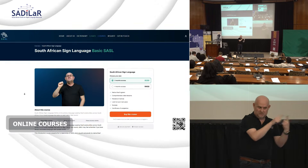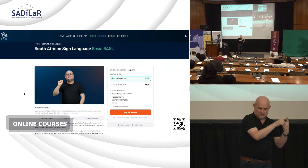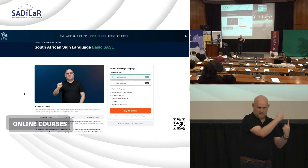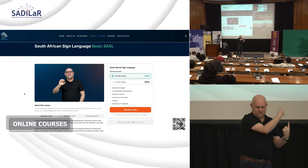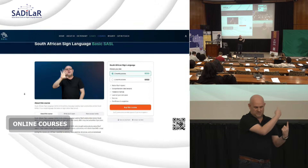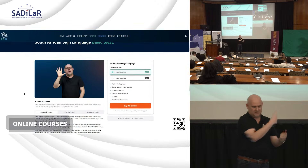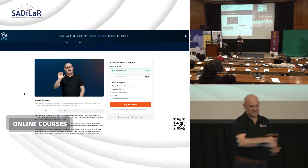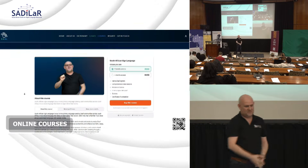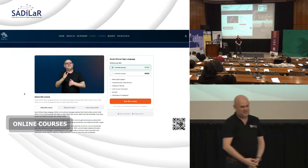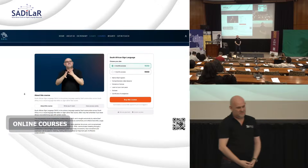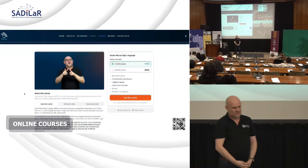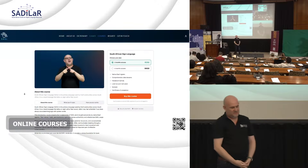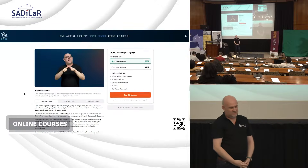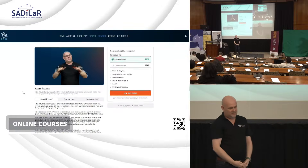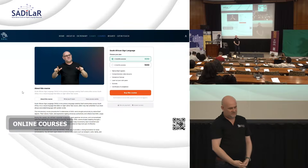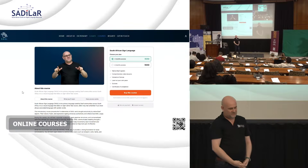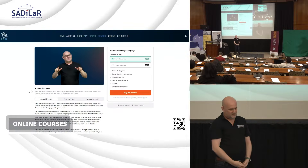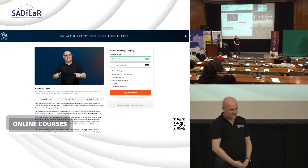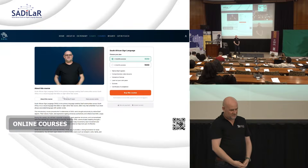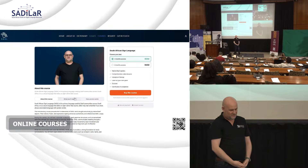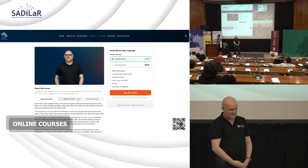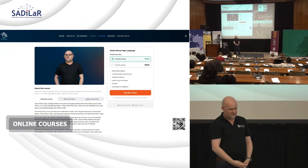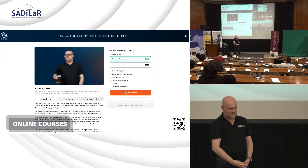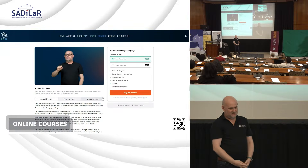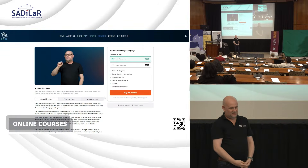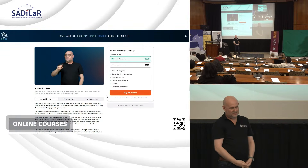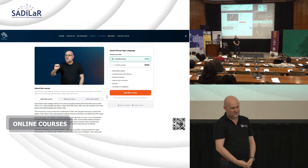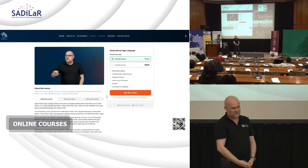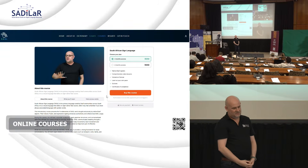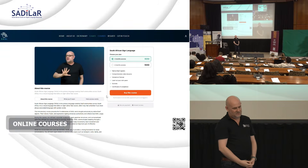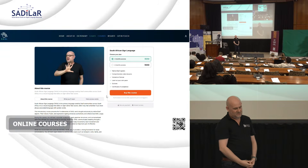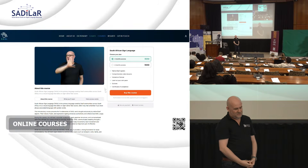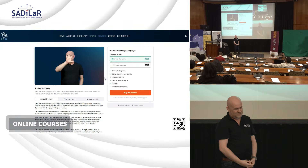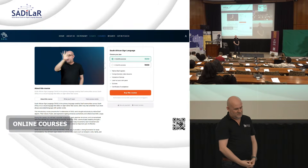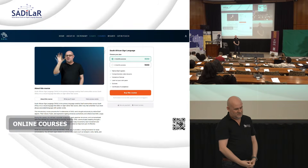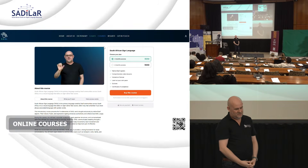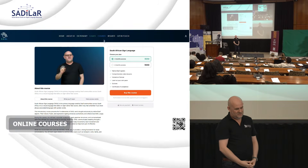have the courses, just to show how that looks.